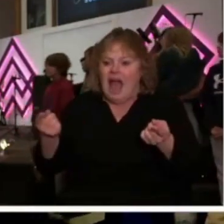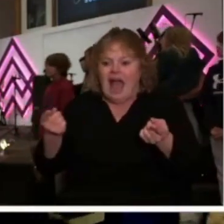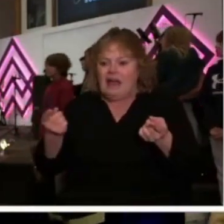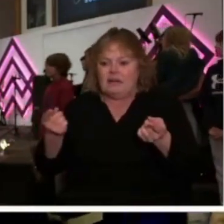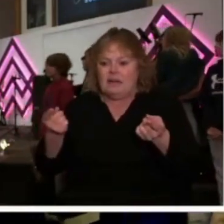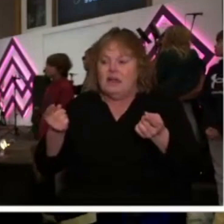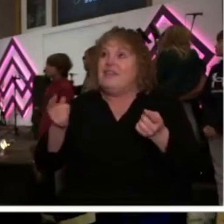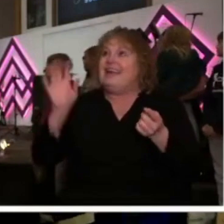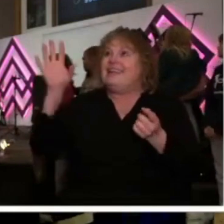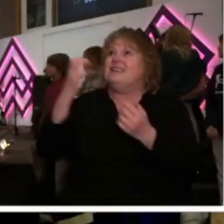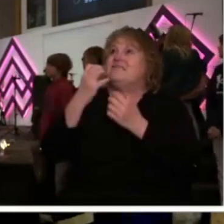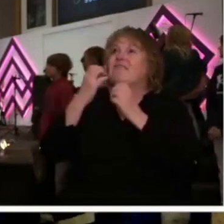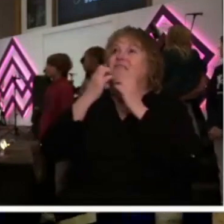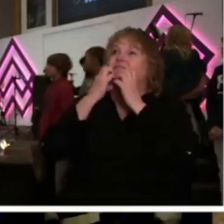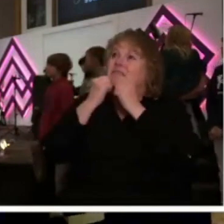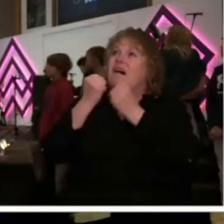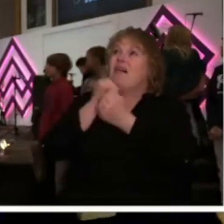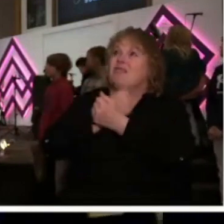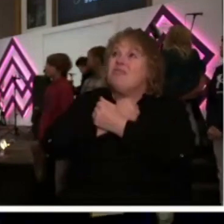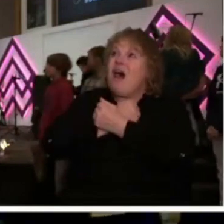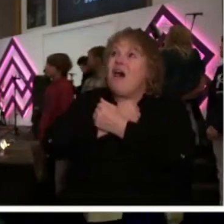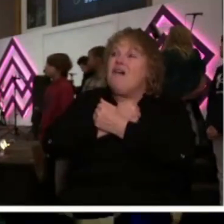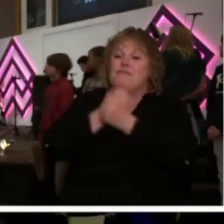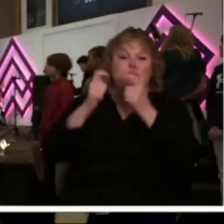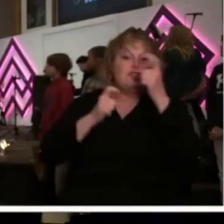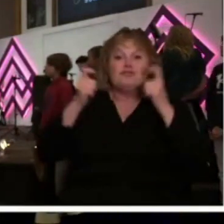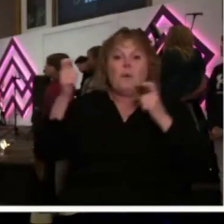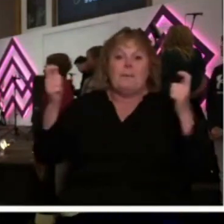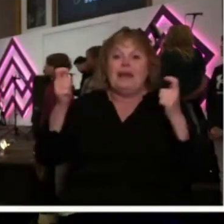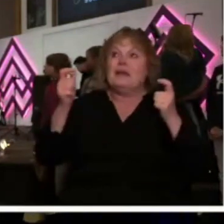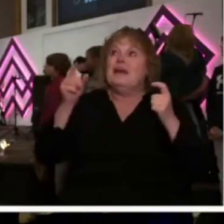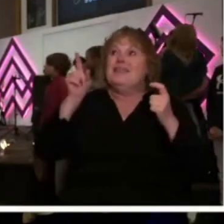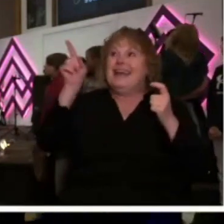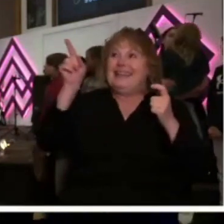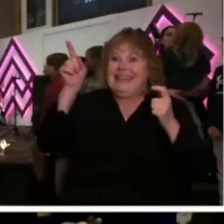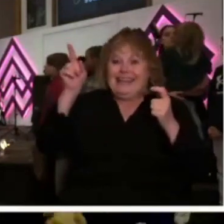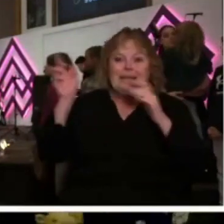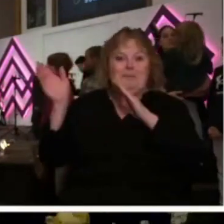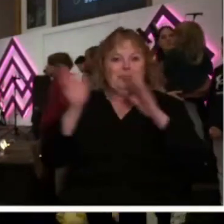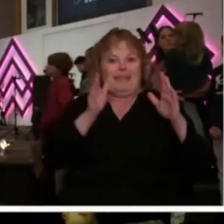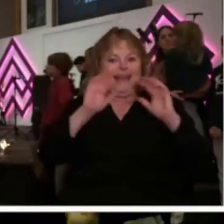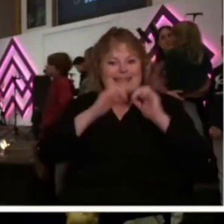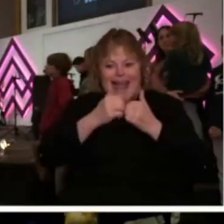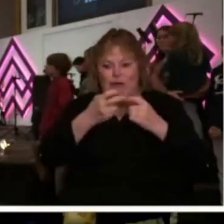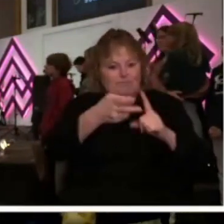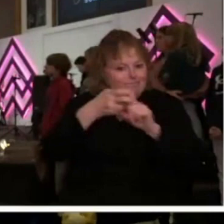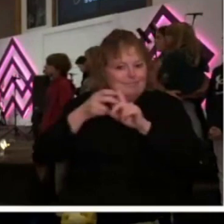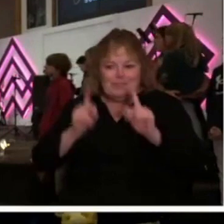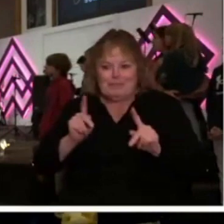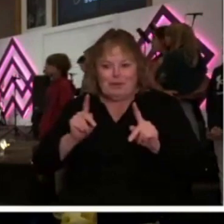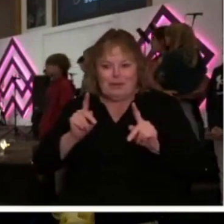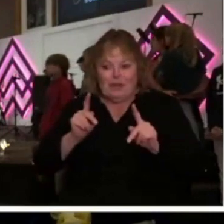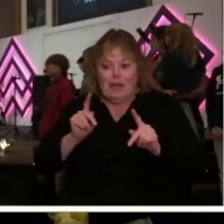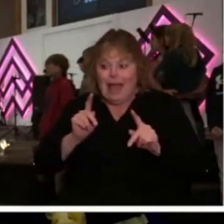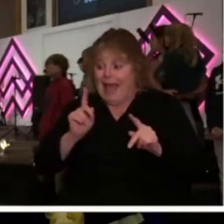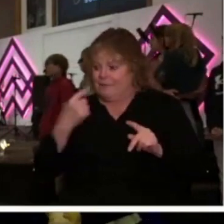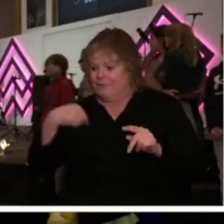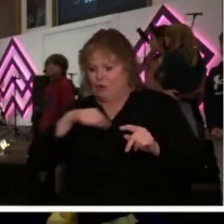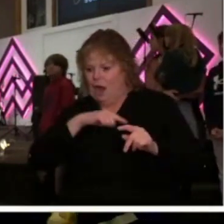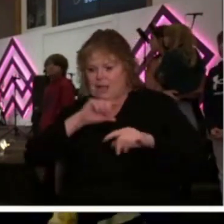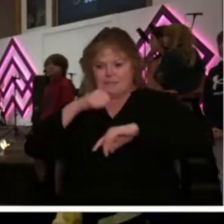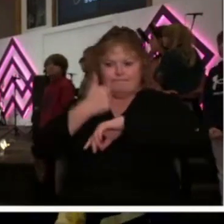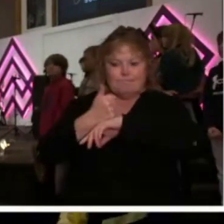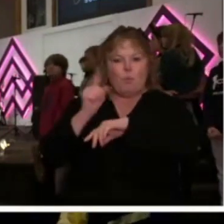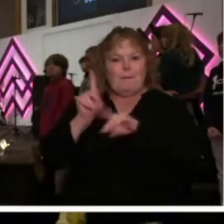love is so immense that he launched a rescue plan to win them for himself and then plant them in a church community that will welcome them with open